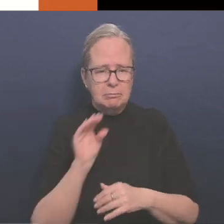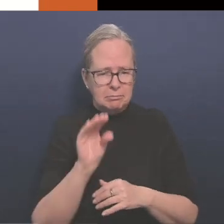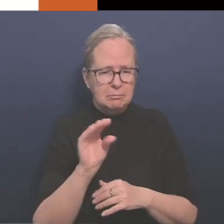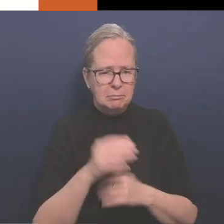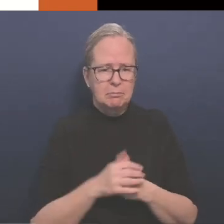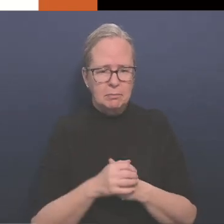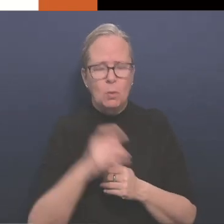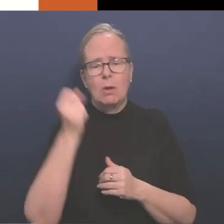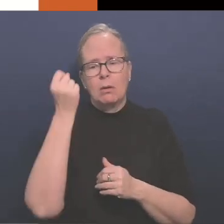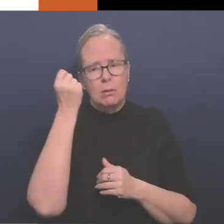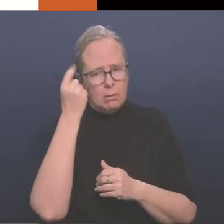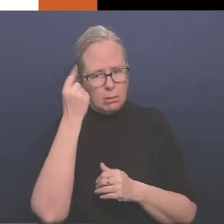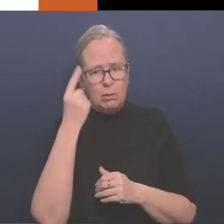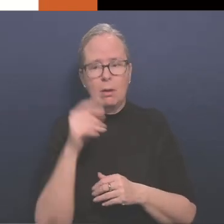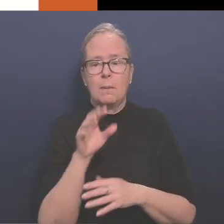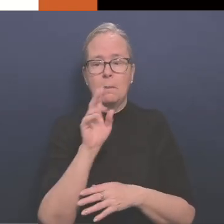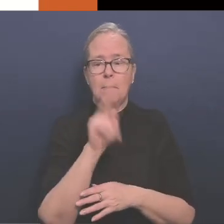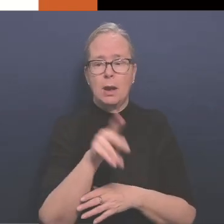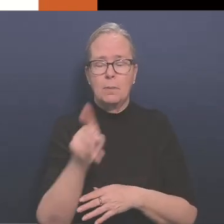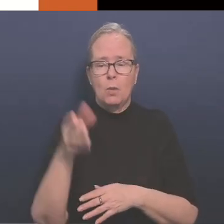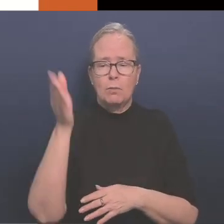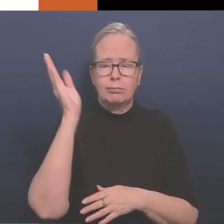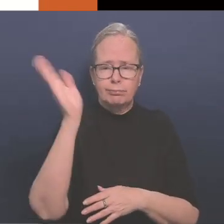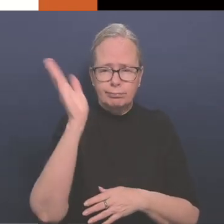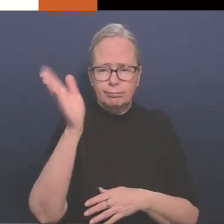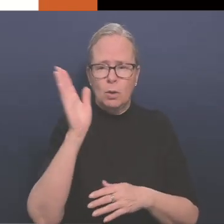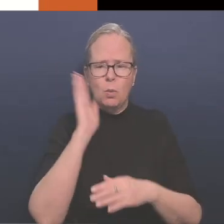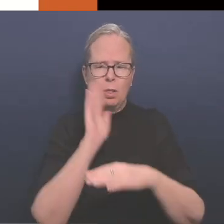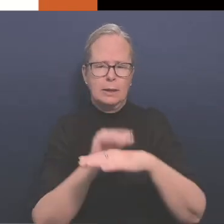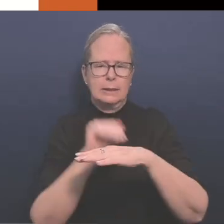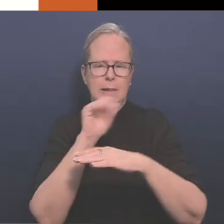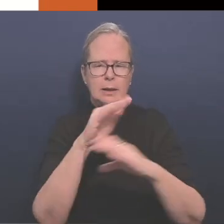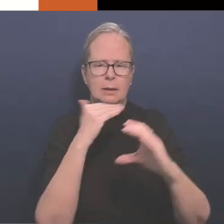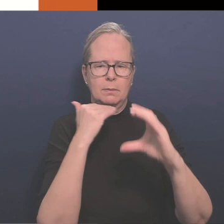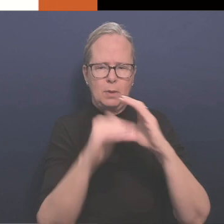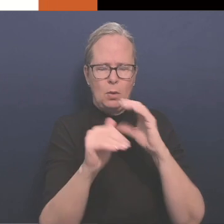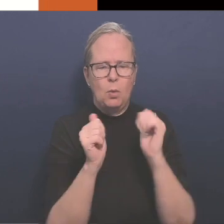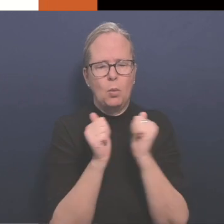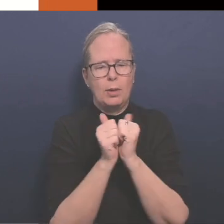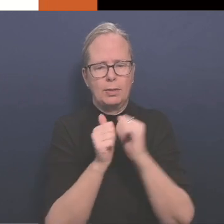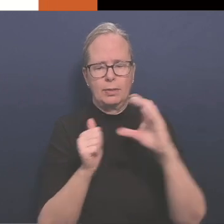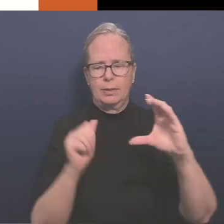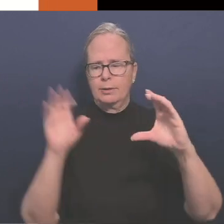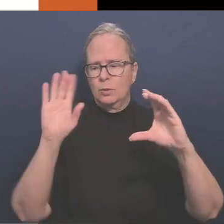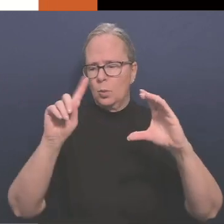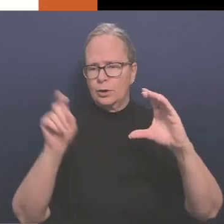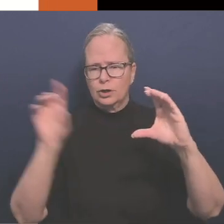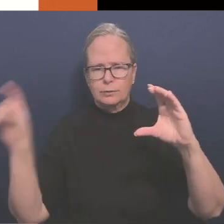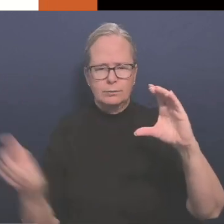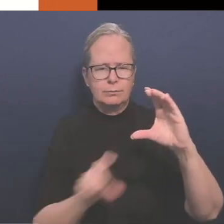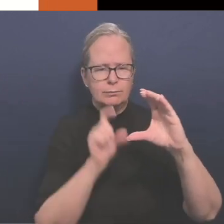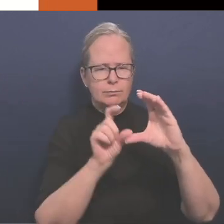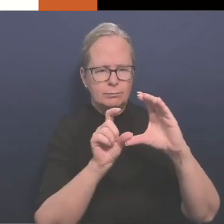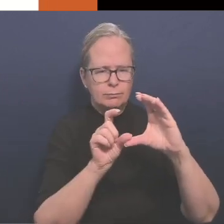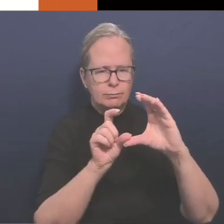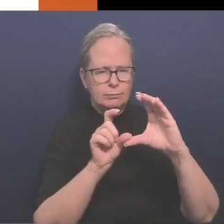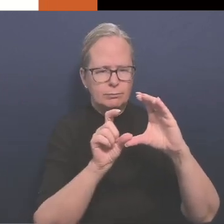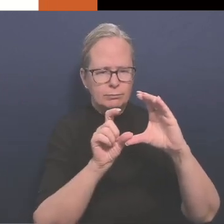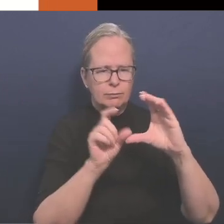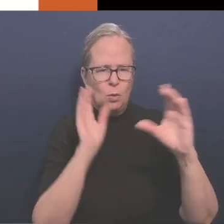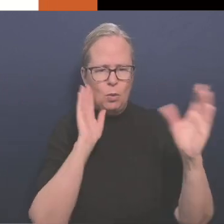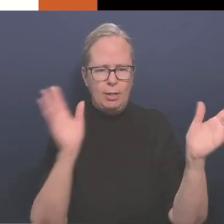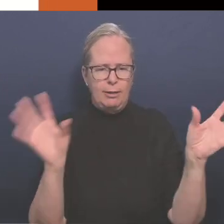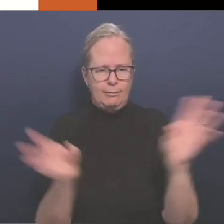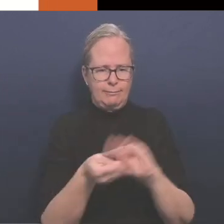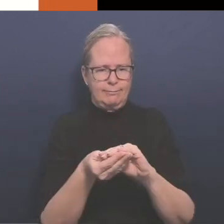Benefits Wayfinder. And I myself, I am a program officer as well in the same department as David. And I work with